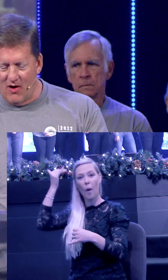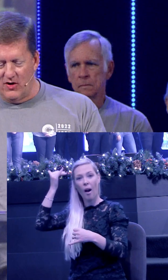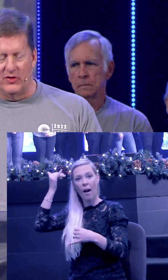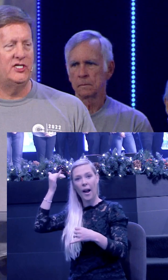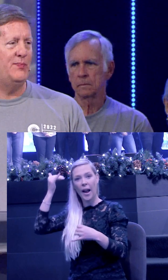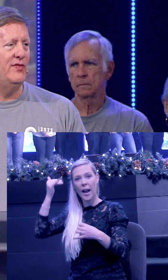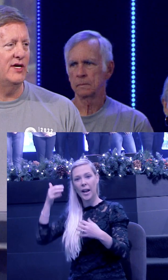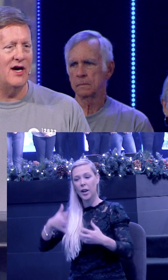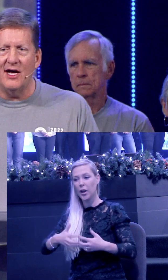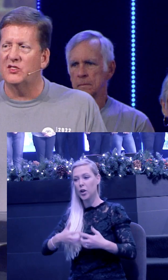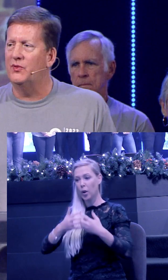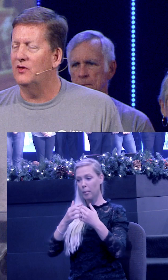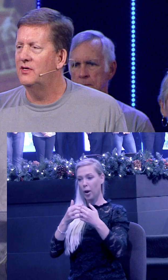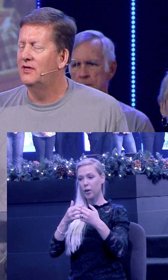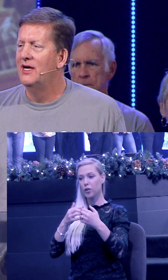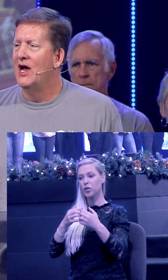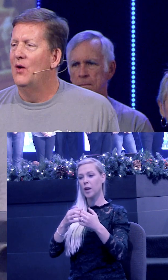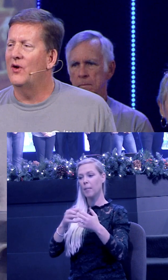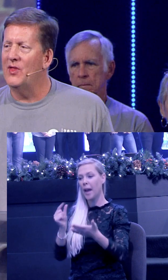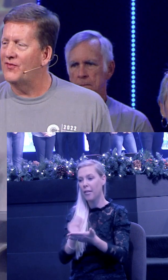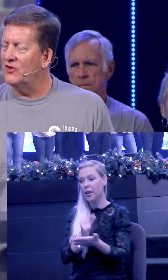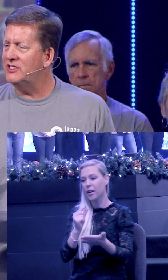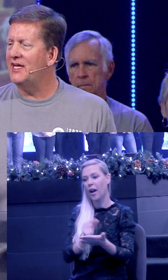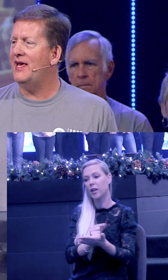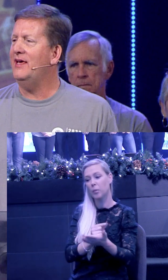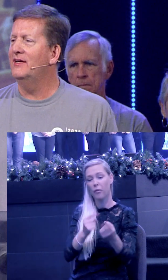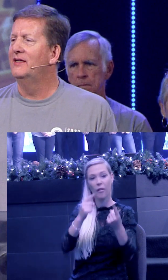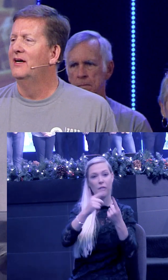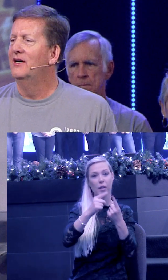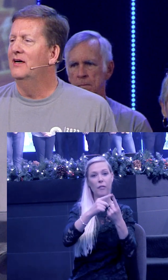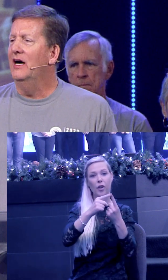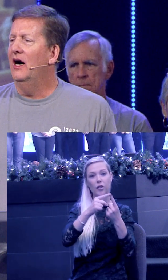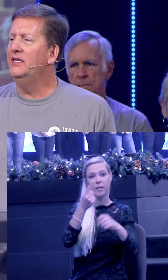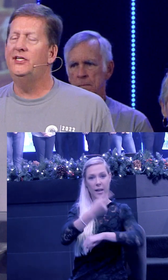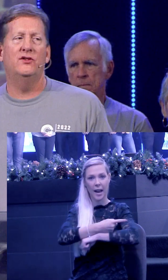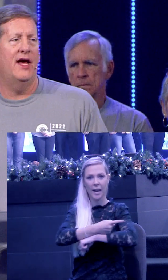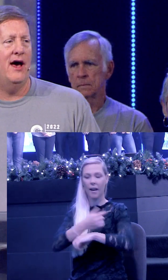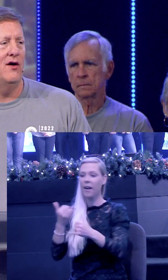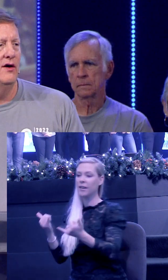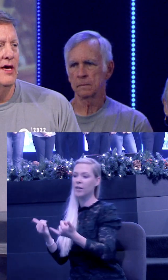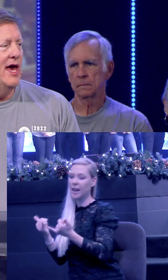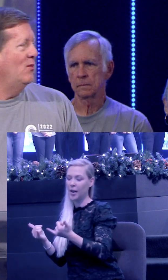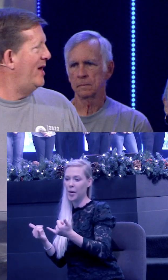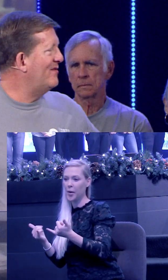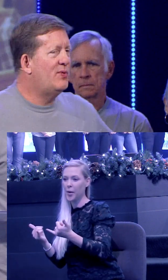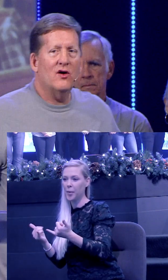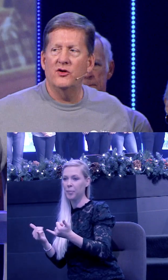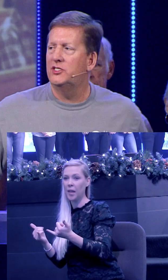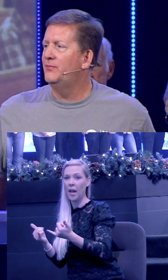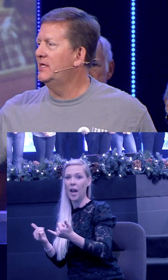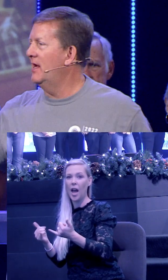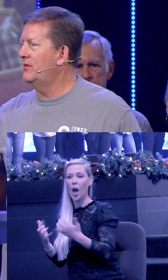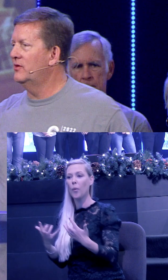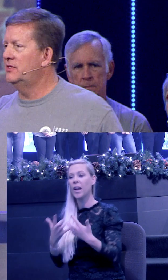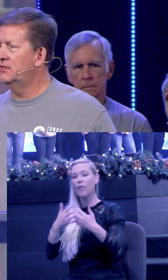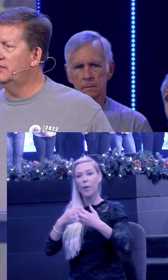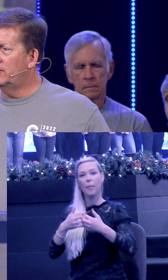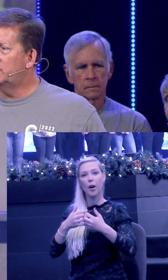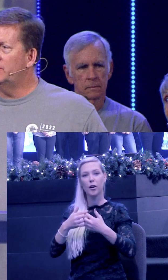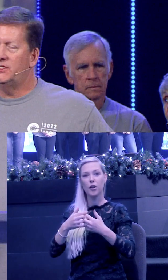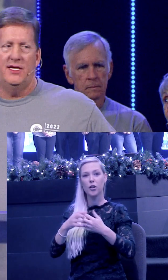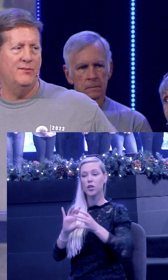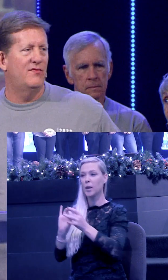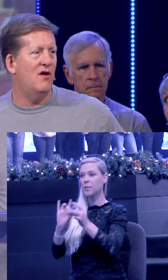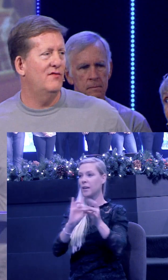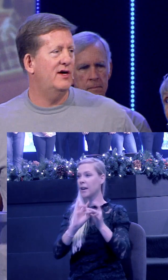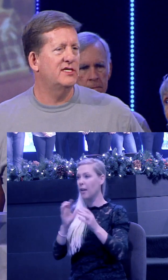your partnership in the gospel from the first day until now. And we have a partnership together as a